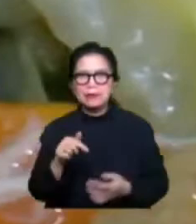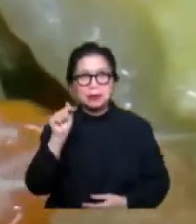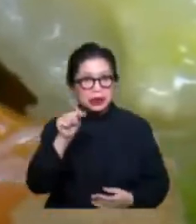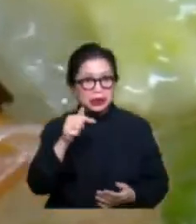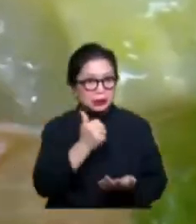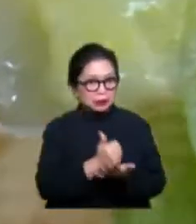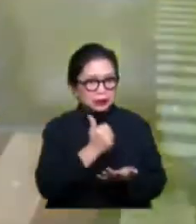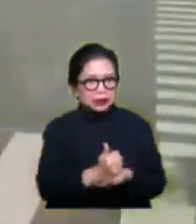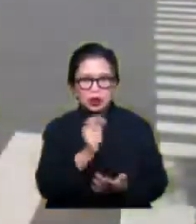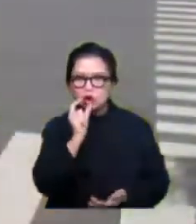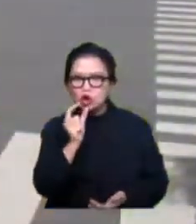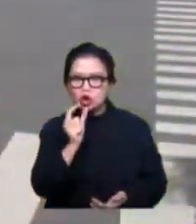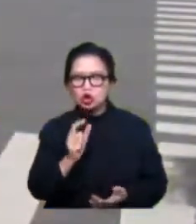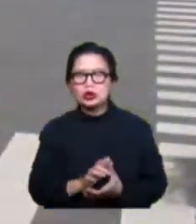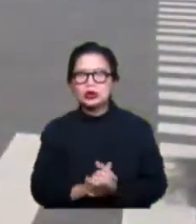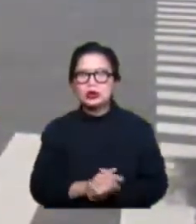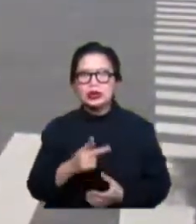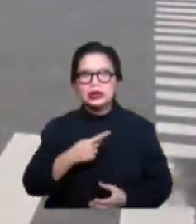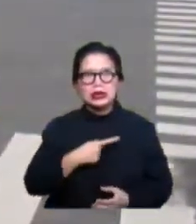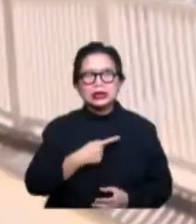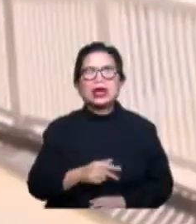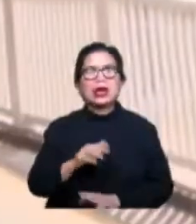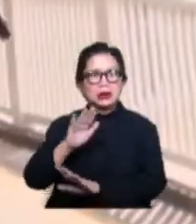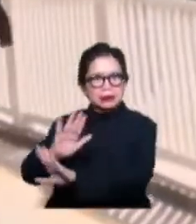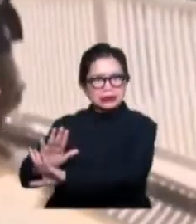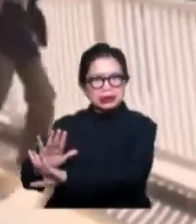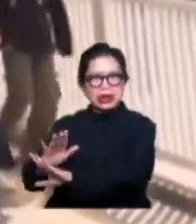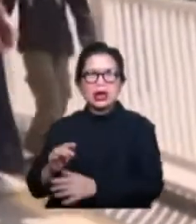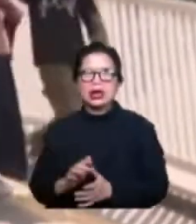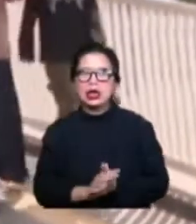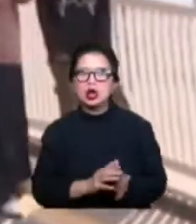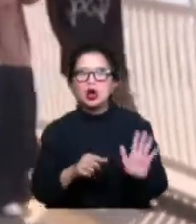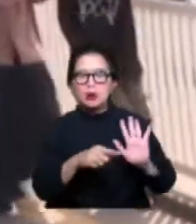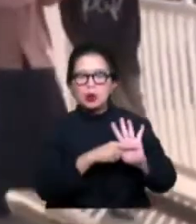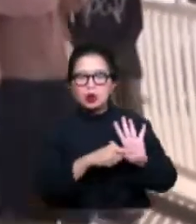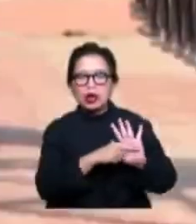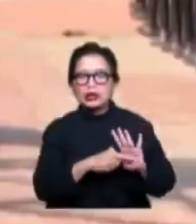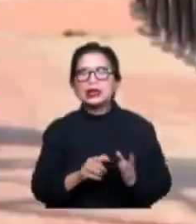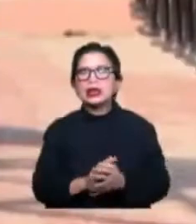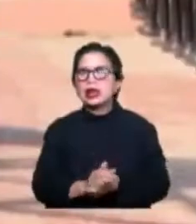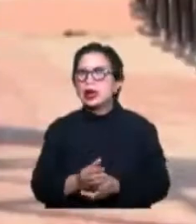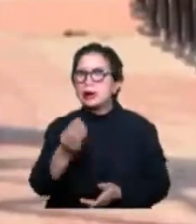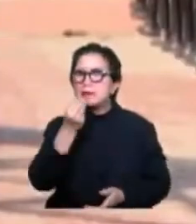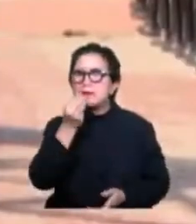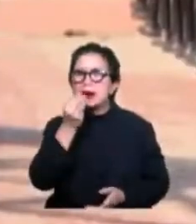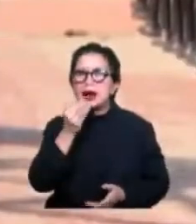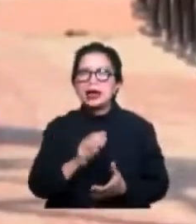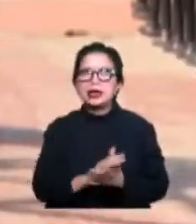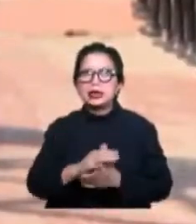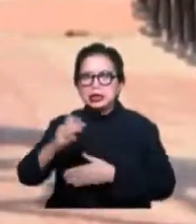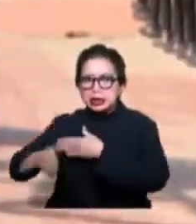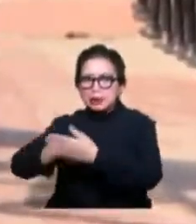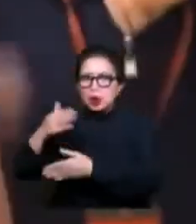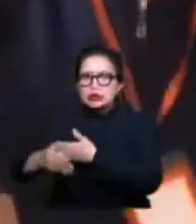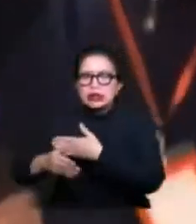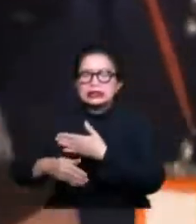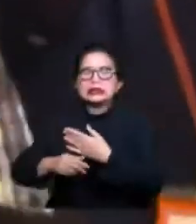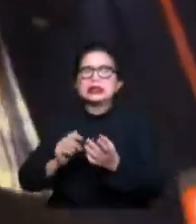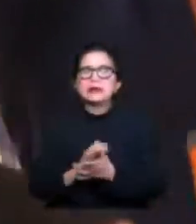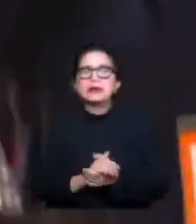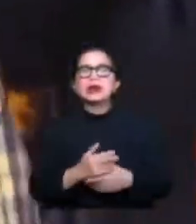or preserved food. Living stress-free is also important for health. Therefore, we must think